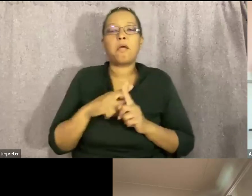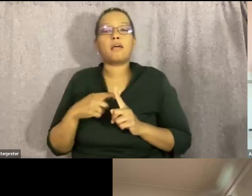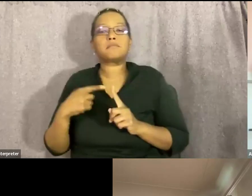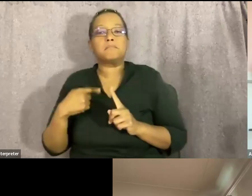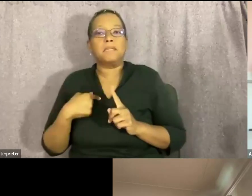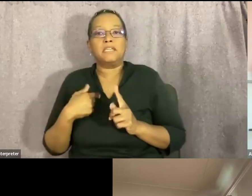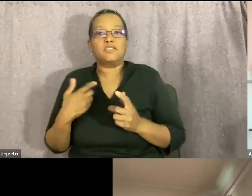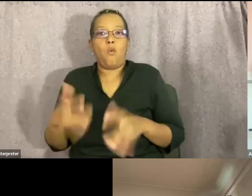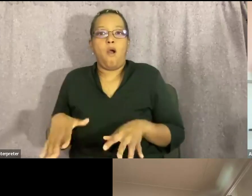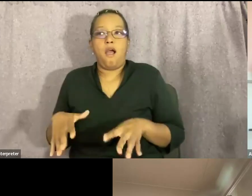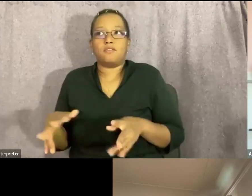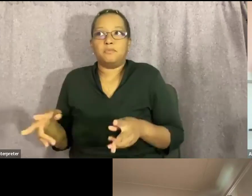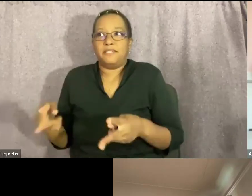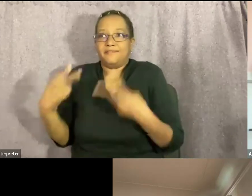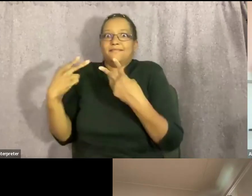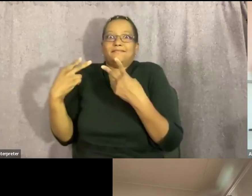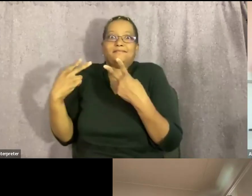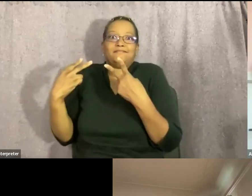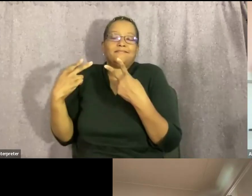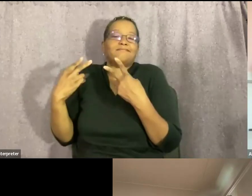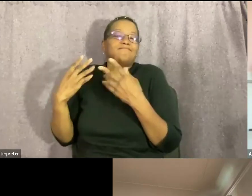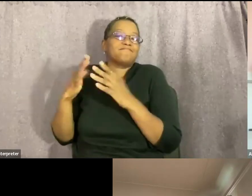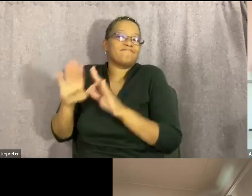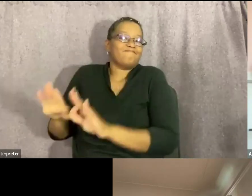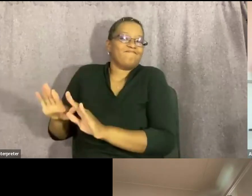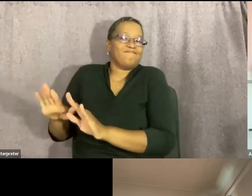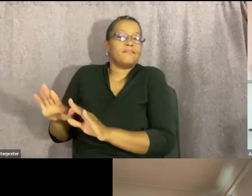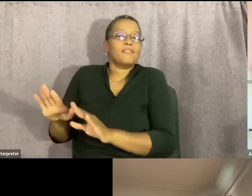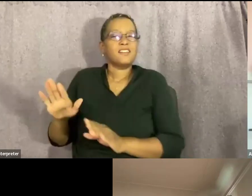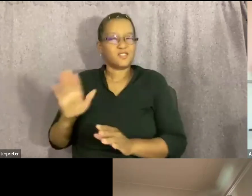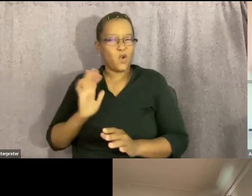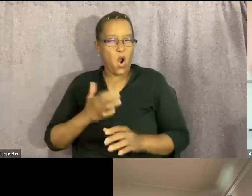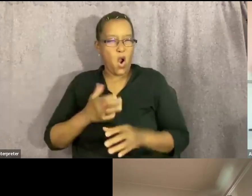so I guess, yes, that's the way I've been thinking about it.